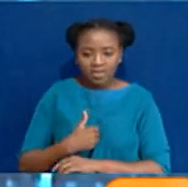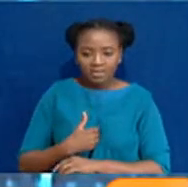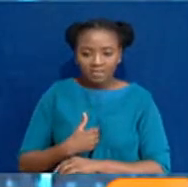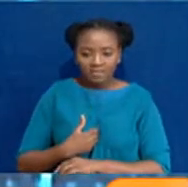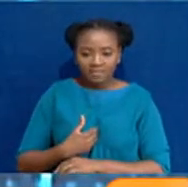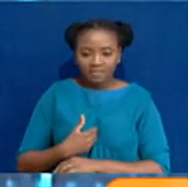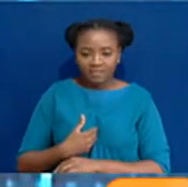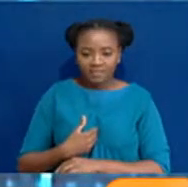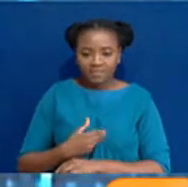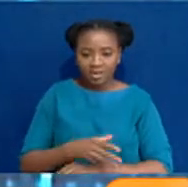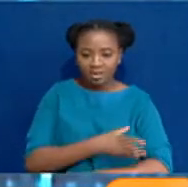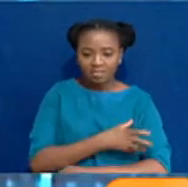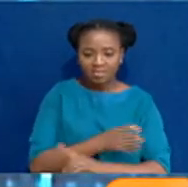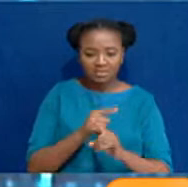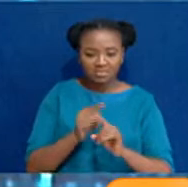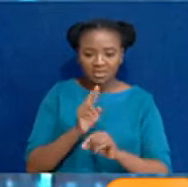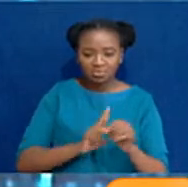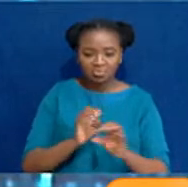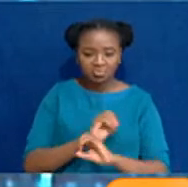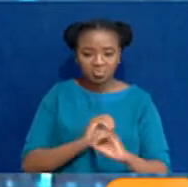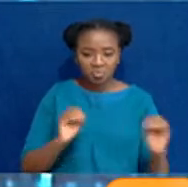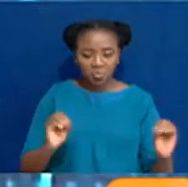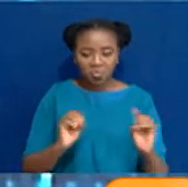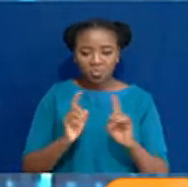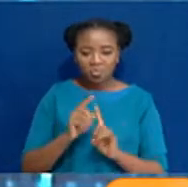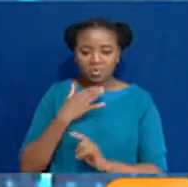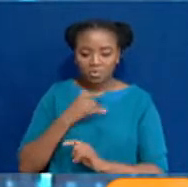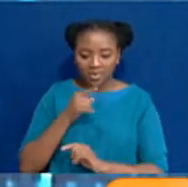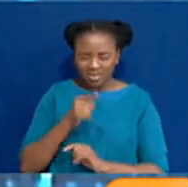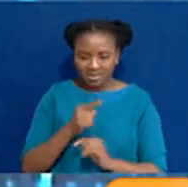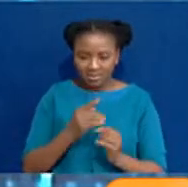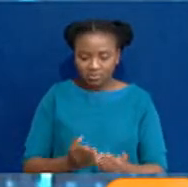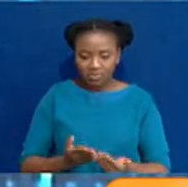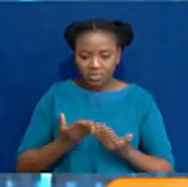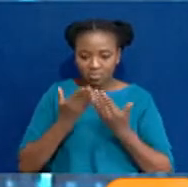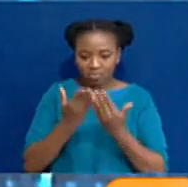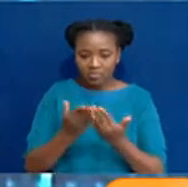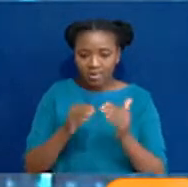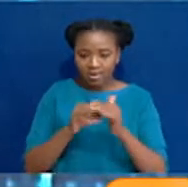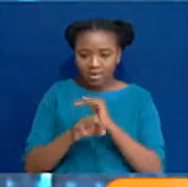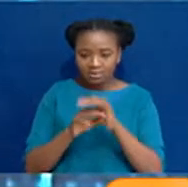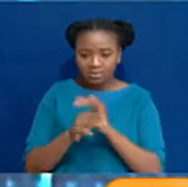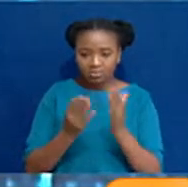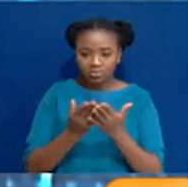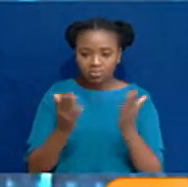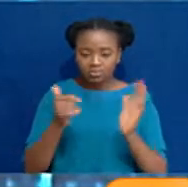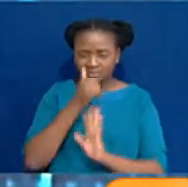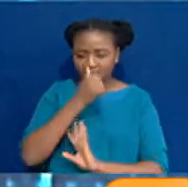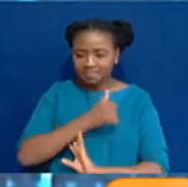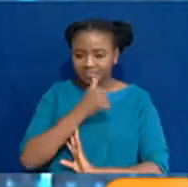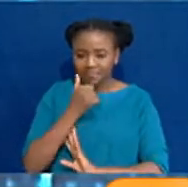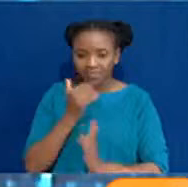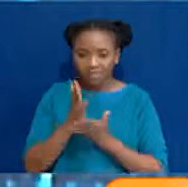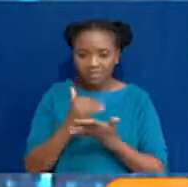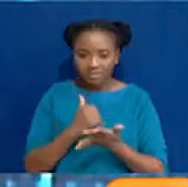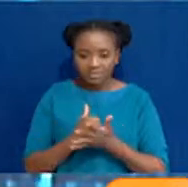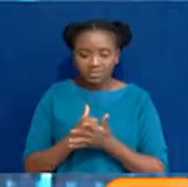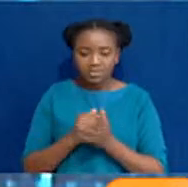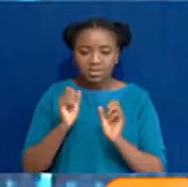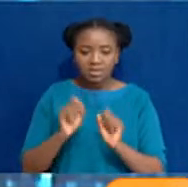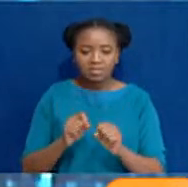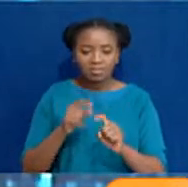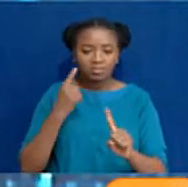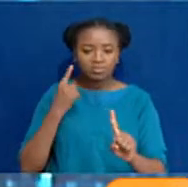capacity within our NOFB. We want to make that available to the private sector so that they benefit from